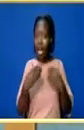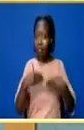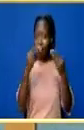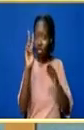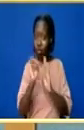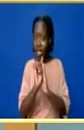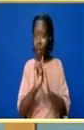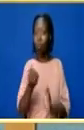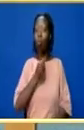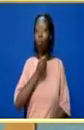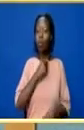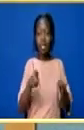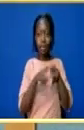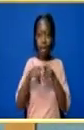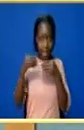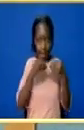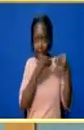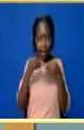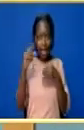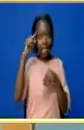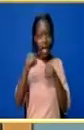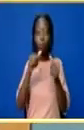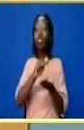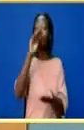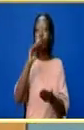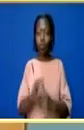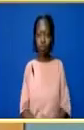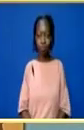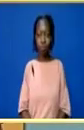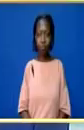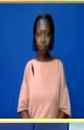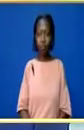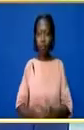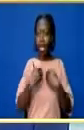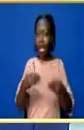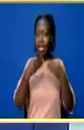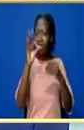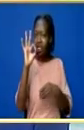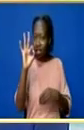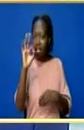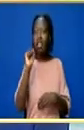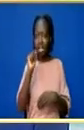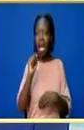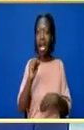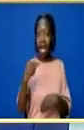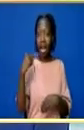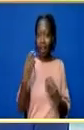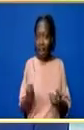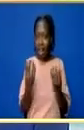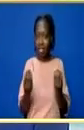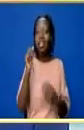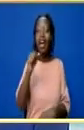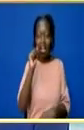you sweet potatoes and watermelons. Think about more. Actually, you give them three. Oh, yeah. And grass. Yeah.